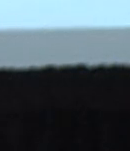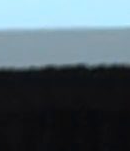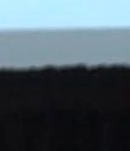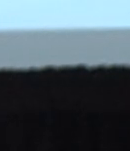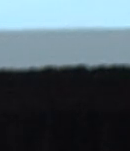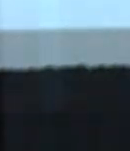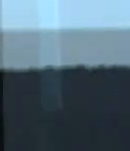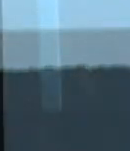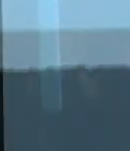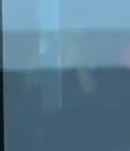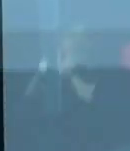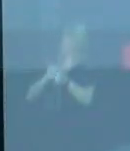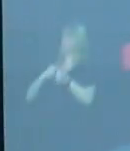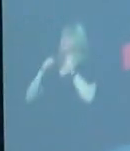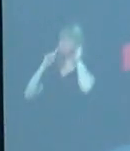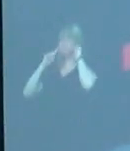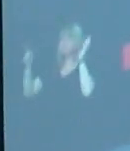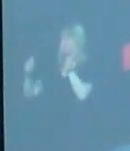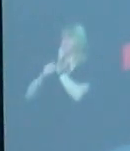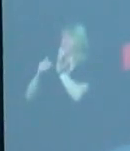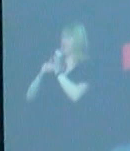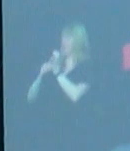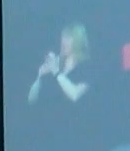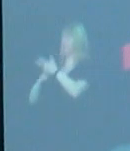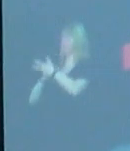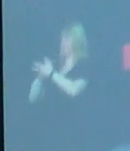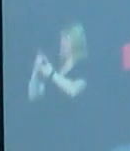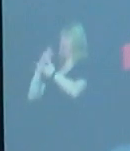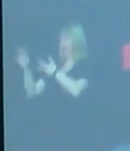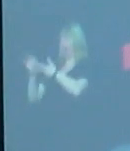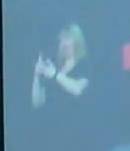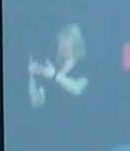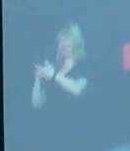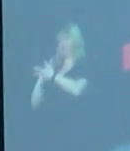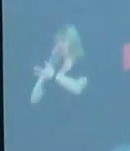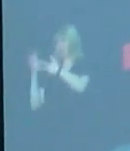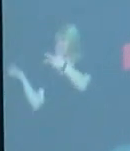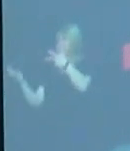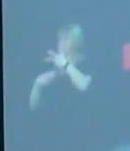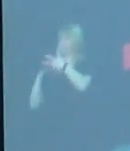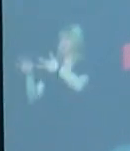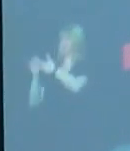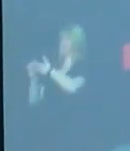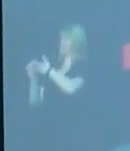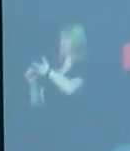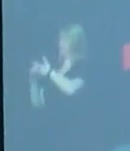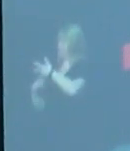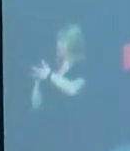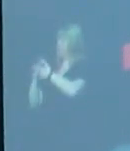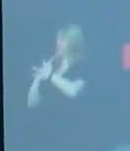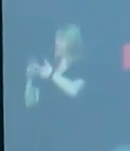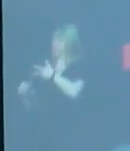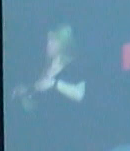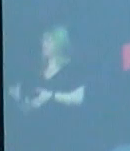Choosing our own path has opened more doors for us as a family and opportunities for Carter. And